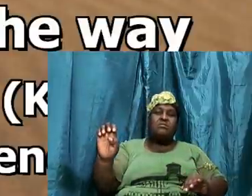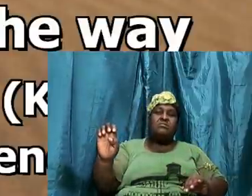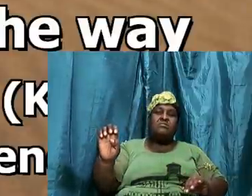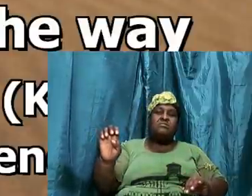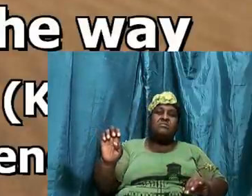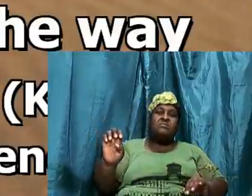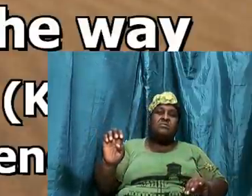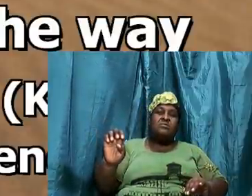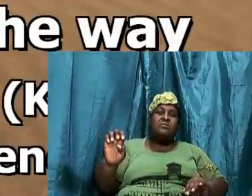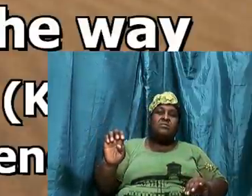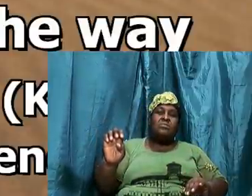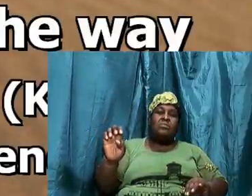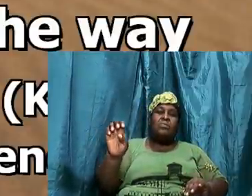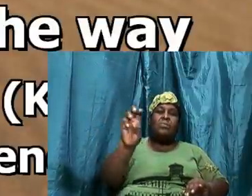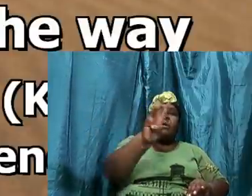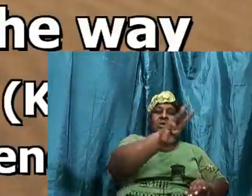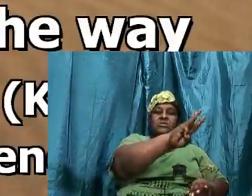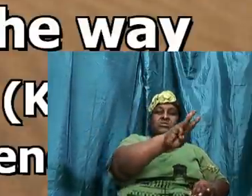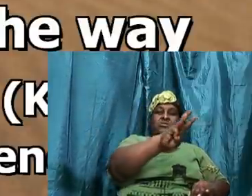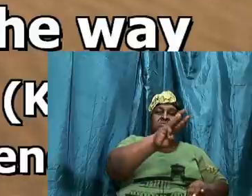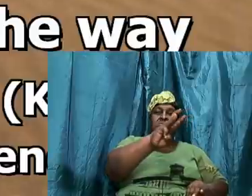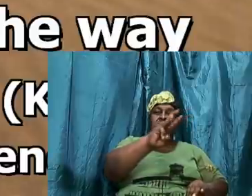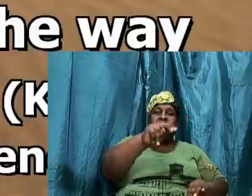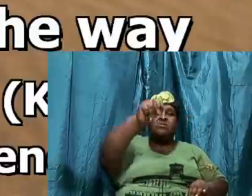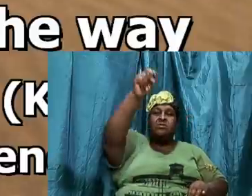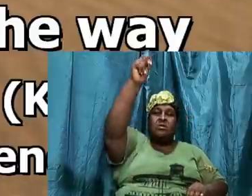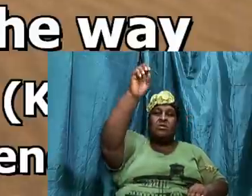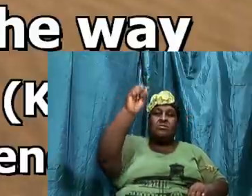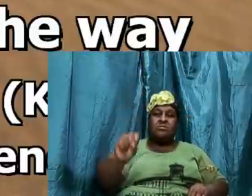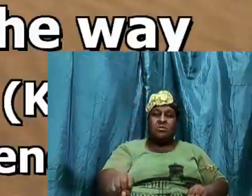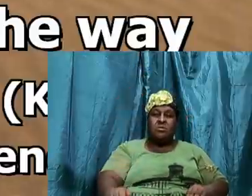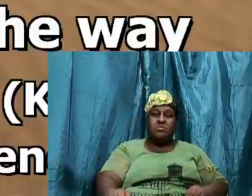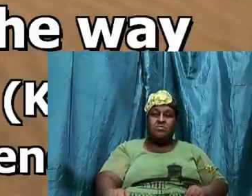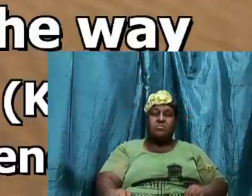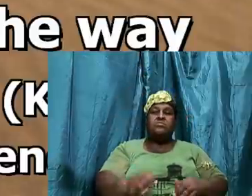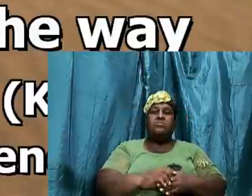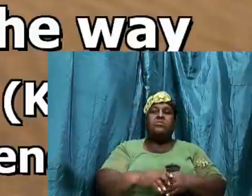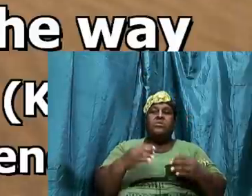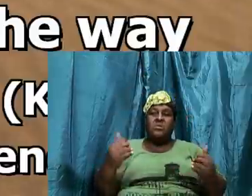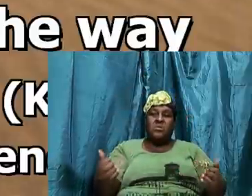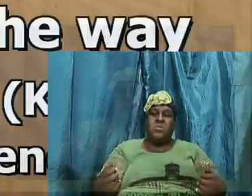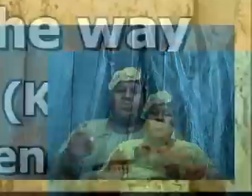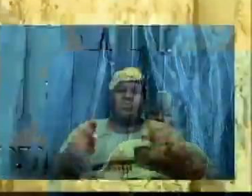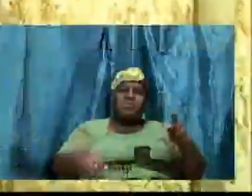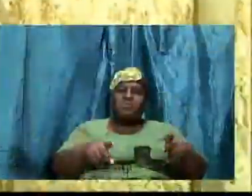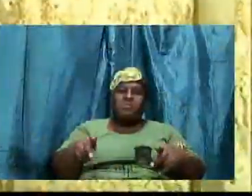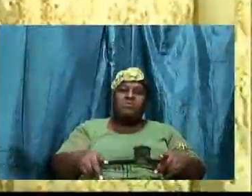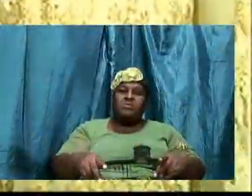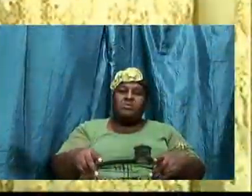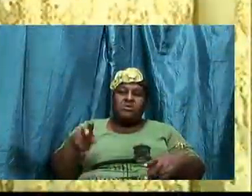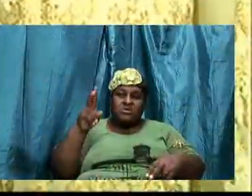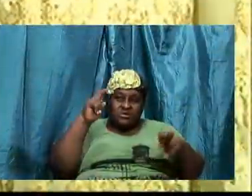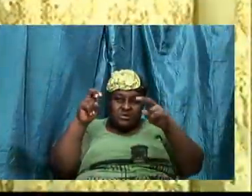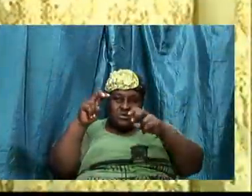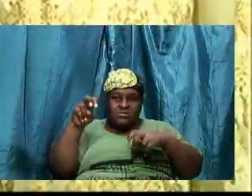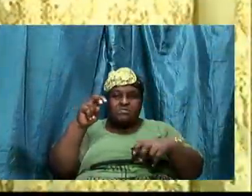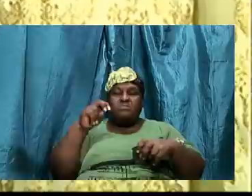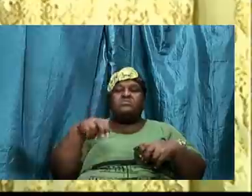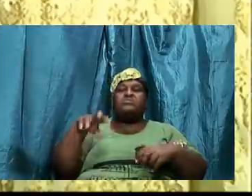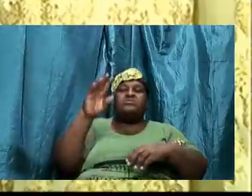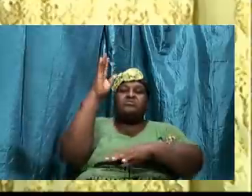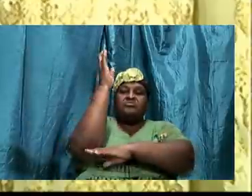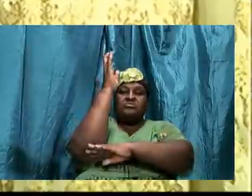I want you to know that even now, there are people in search of the tree of life.